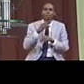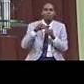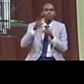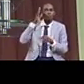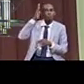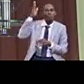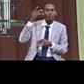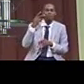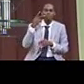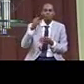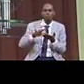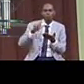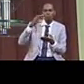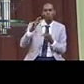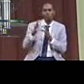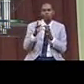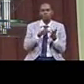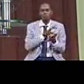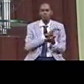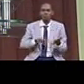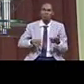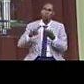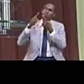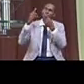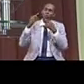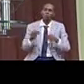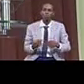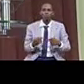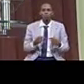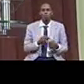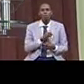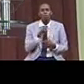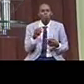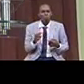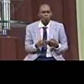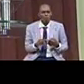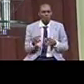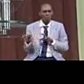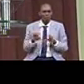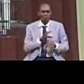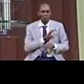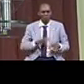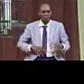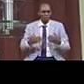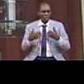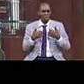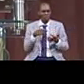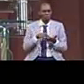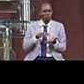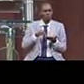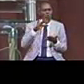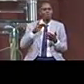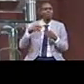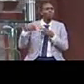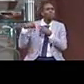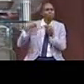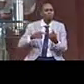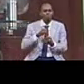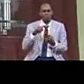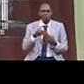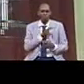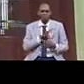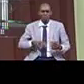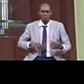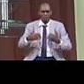come of the Lord Jesus Christ. When did he have this glory? How long had he had that glory? Look at chapter